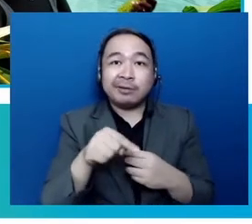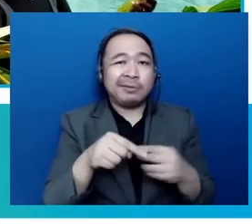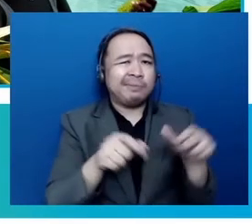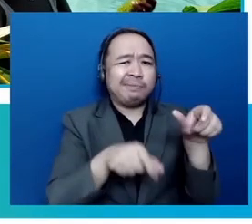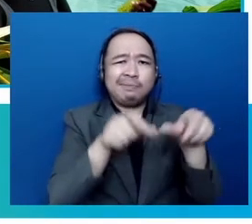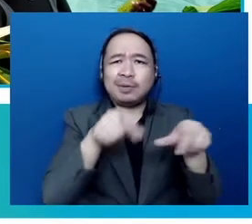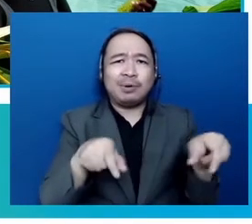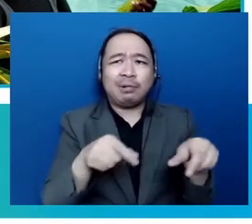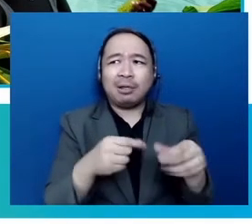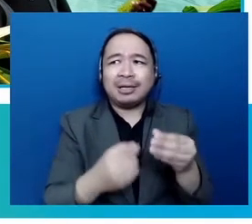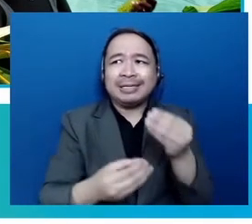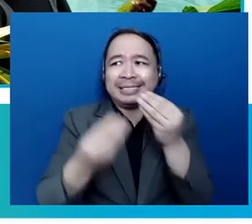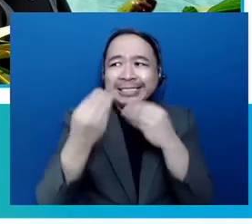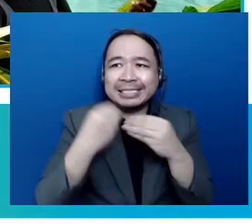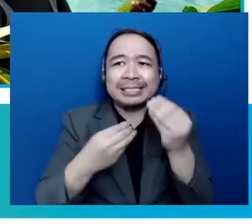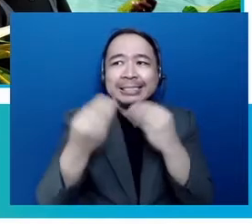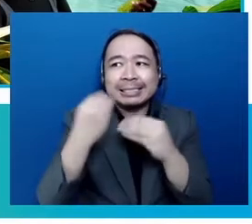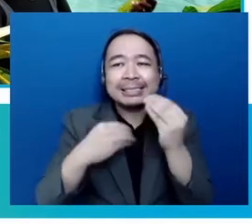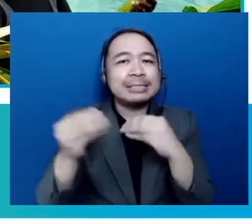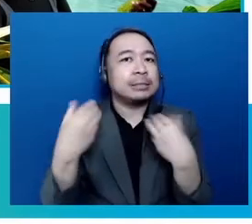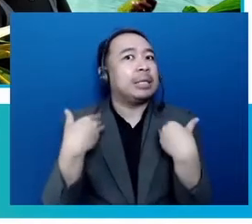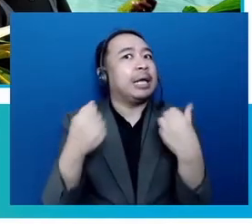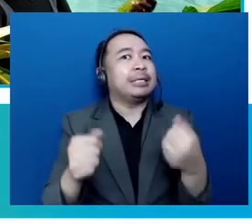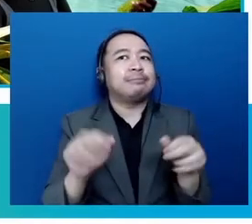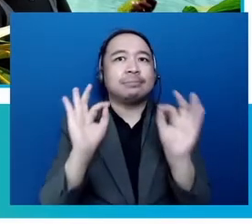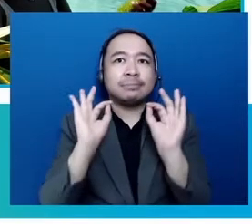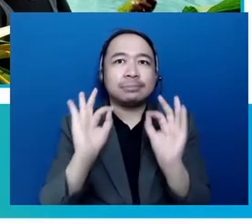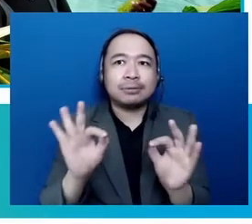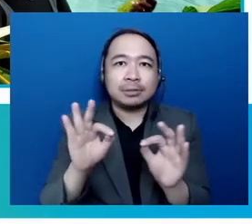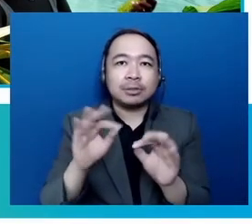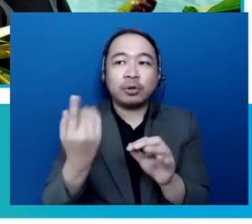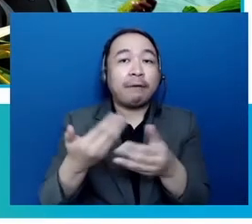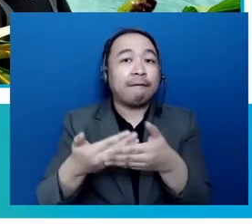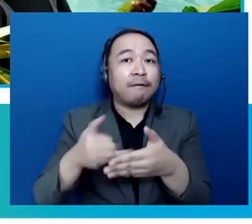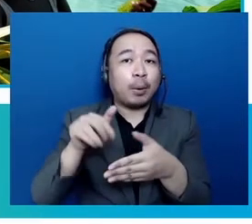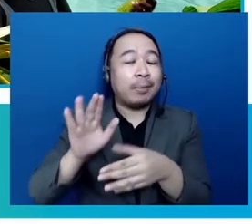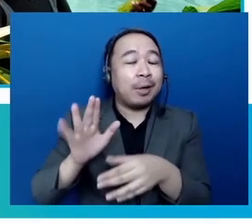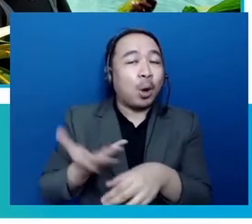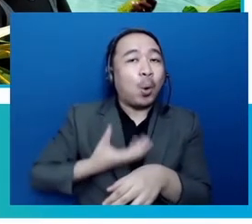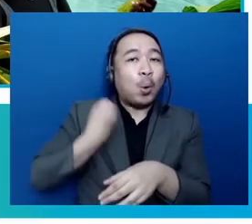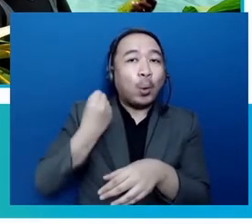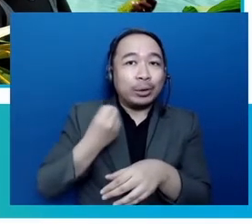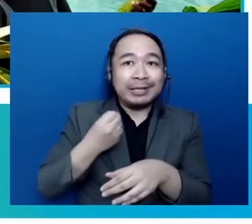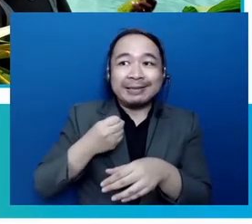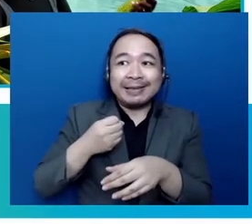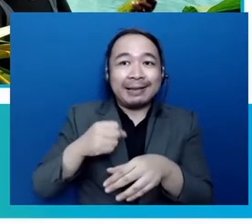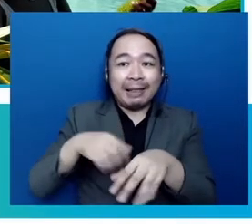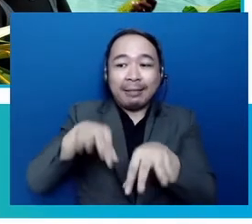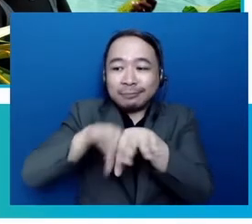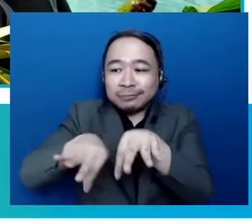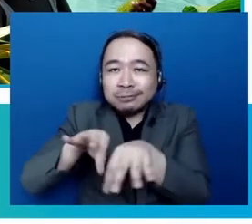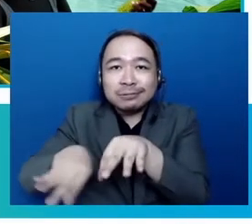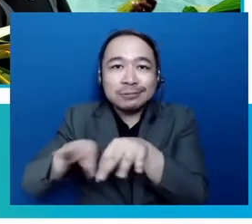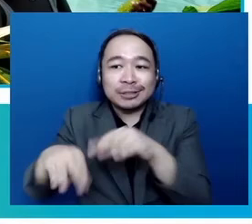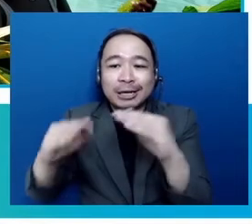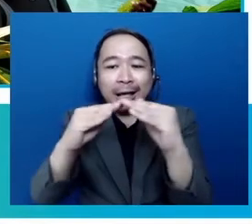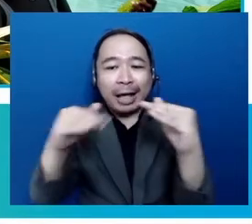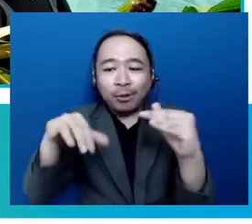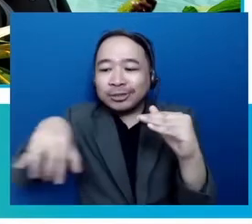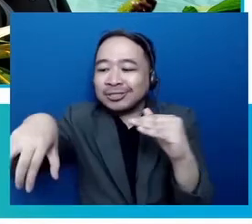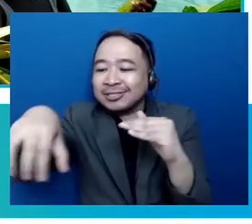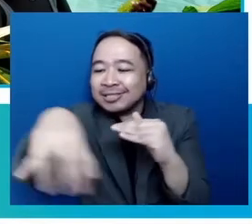eating healthy food from the gardens only and not import goods from the